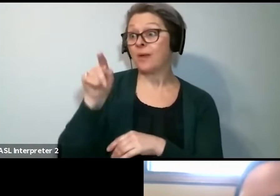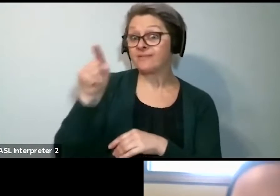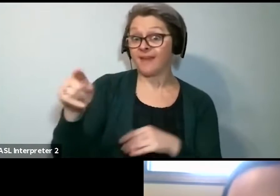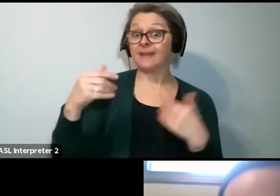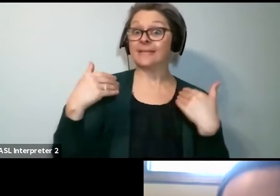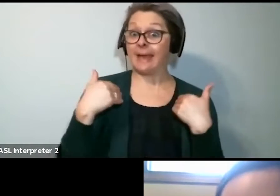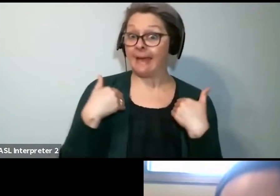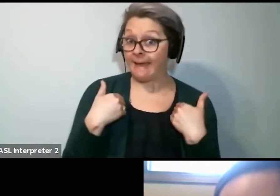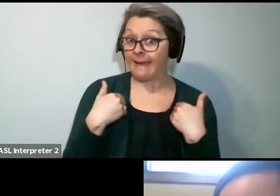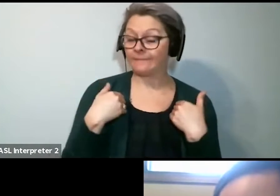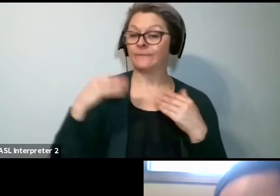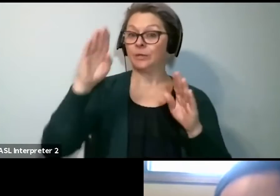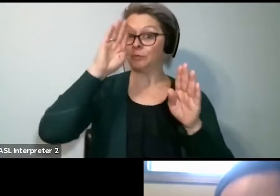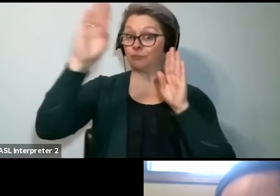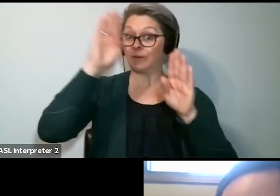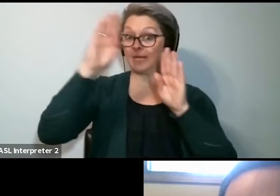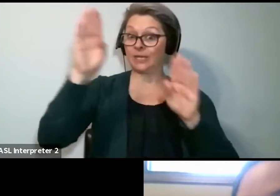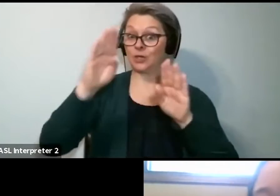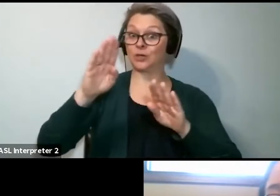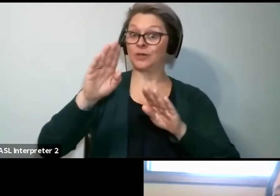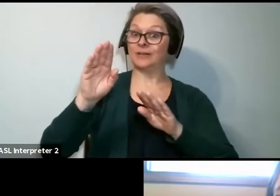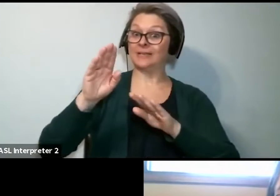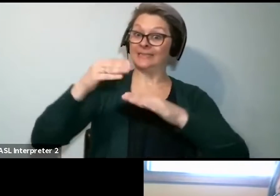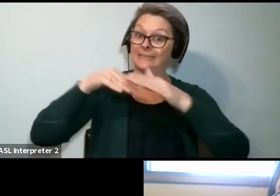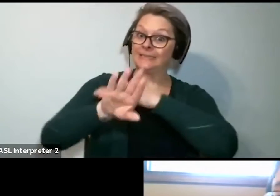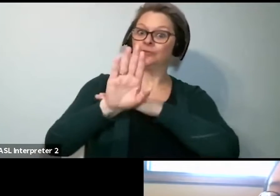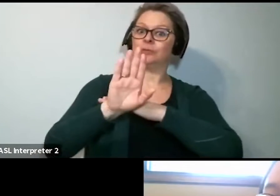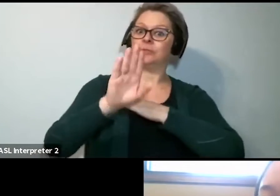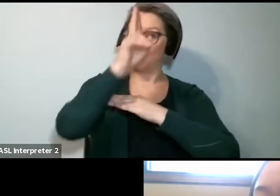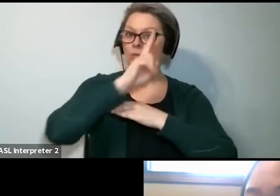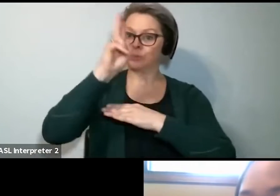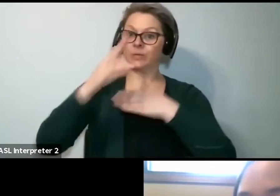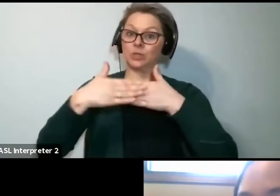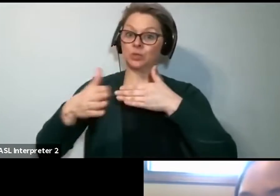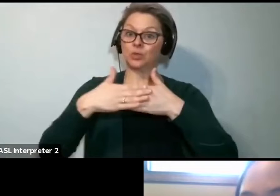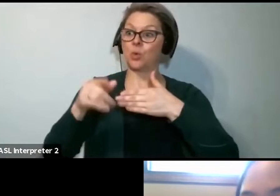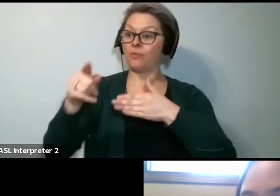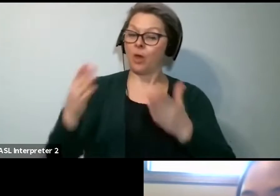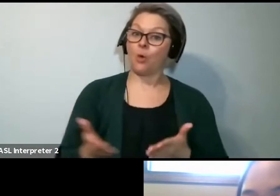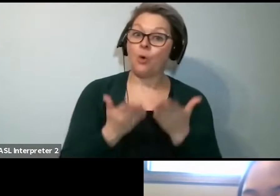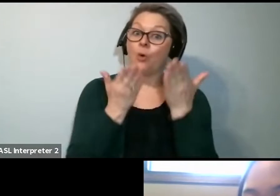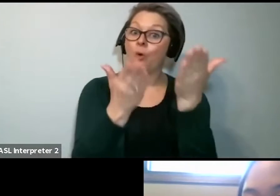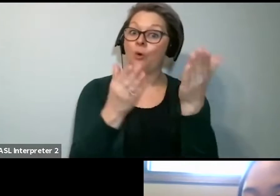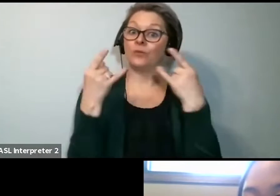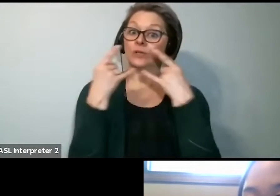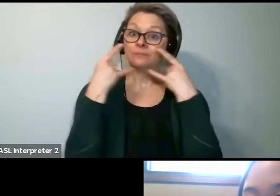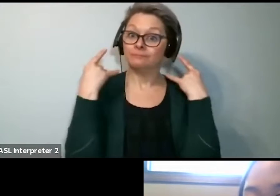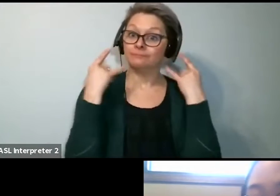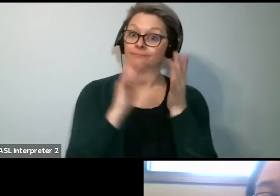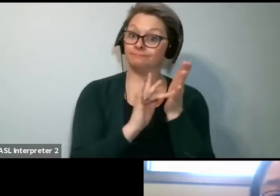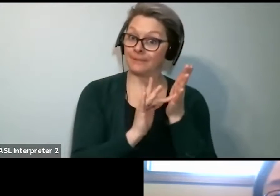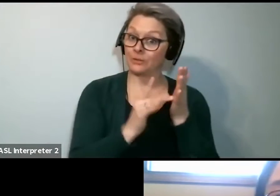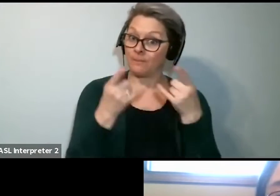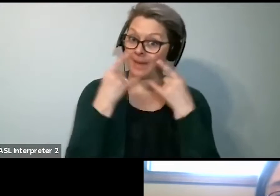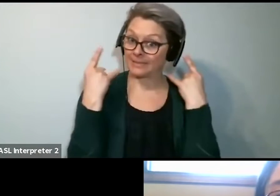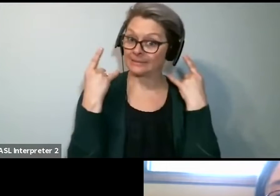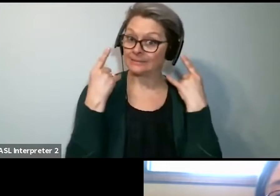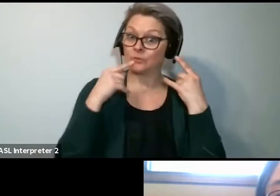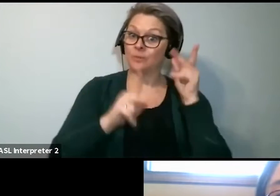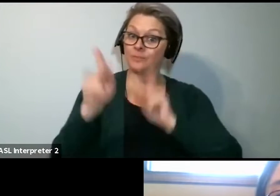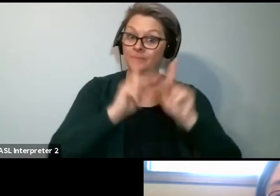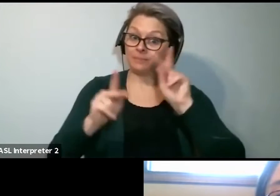greeter stationed at the hospital door who offers medical masks to people